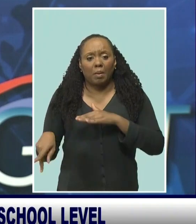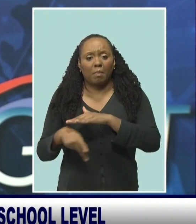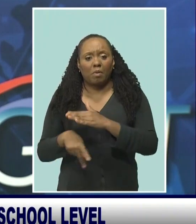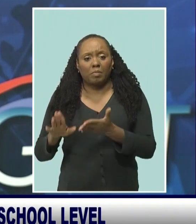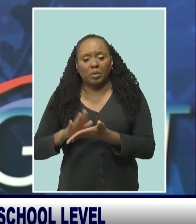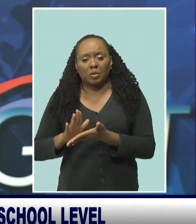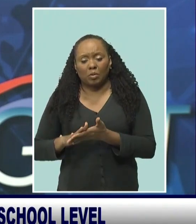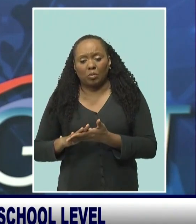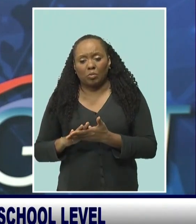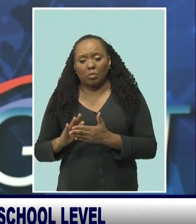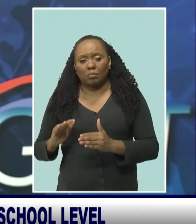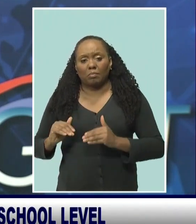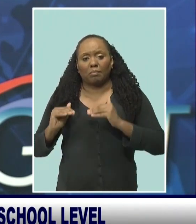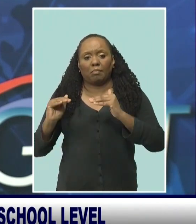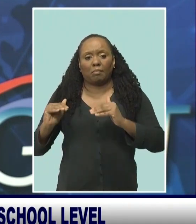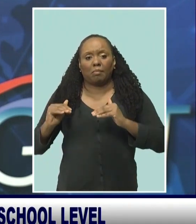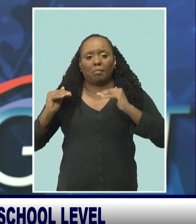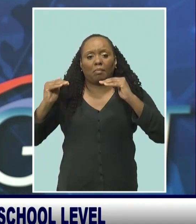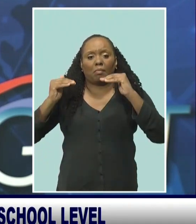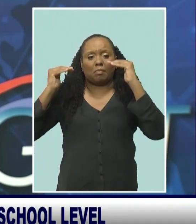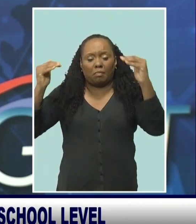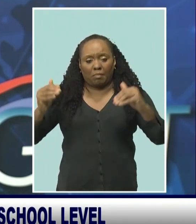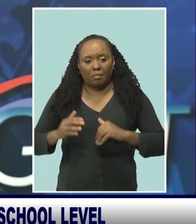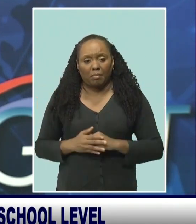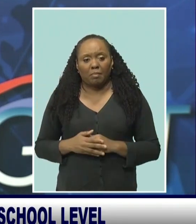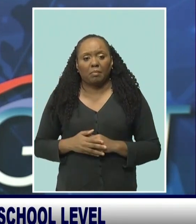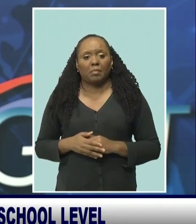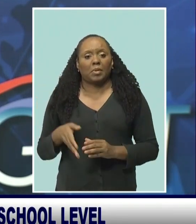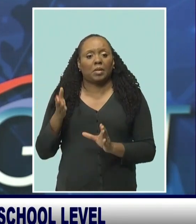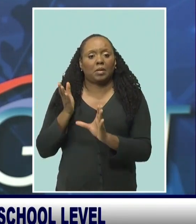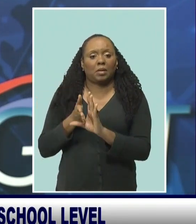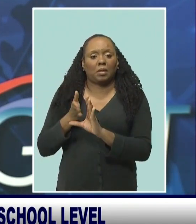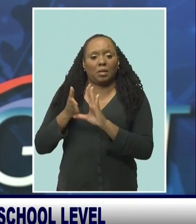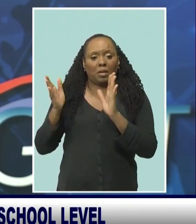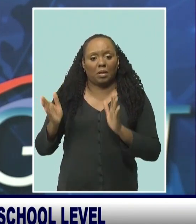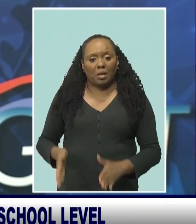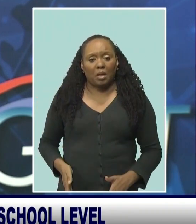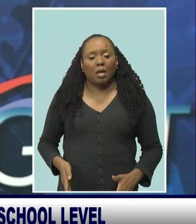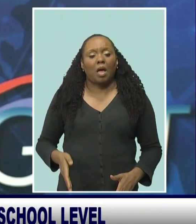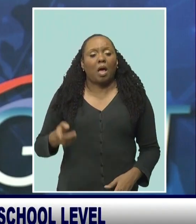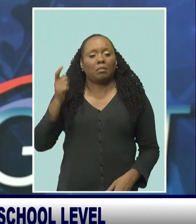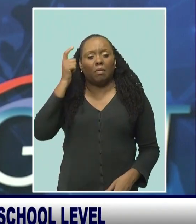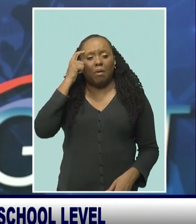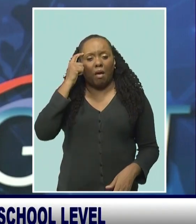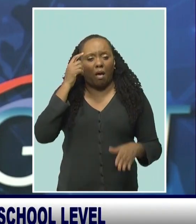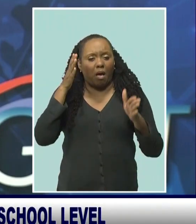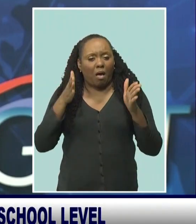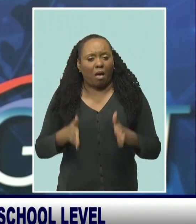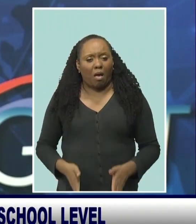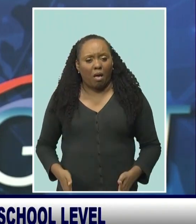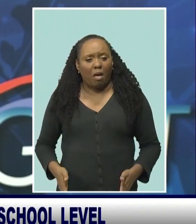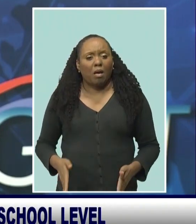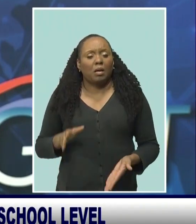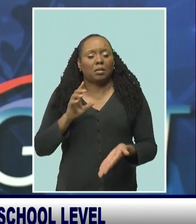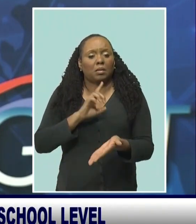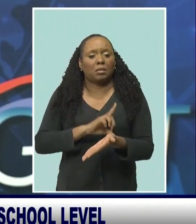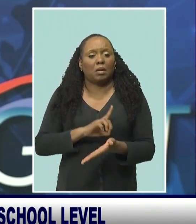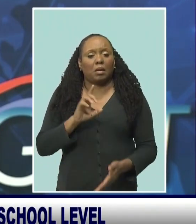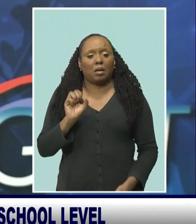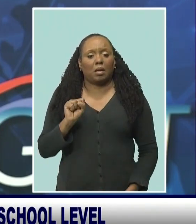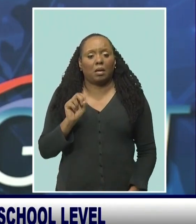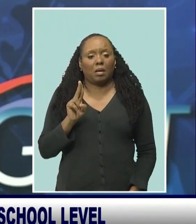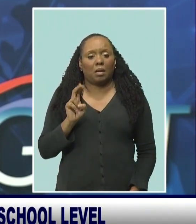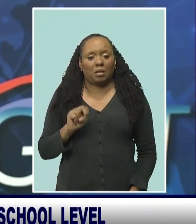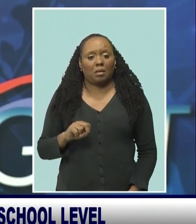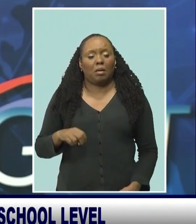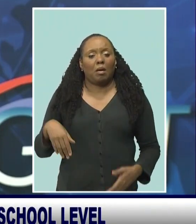and knowledge at the earliest possible stage. It's coming from consultant psychiatrist Dr. Joy Sue, who was a guest on the